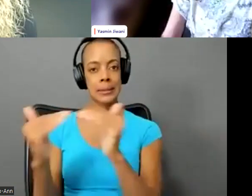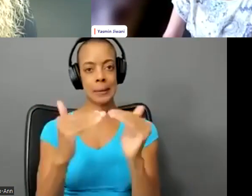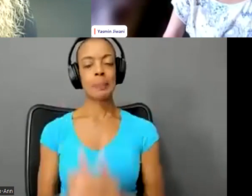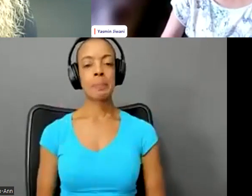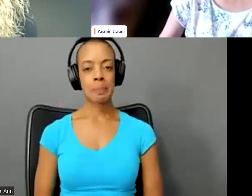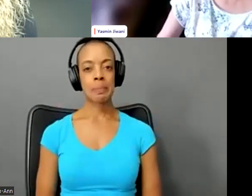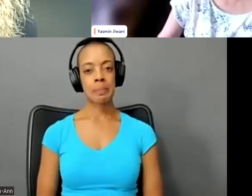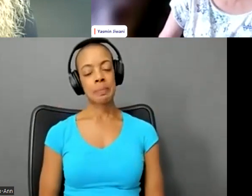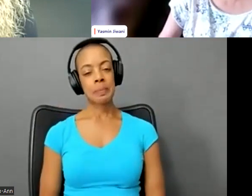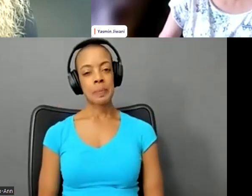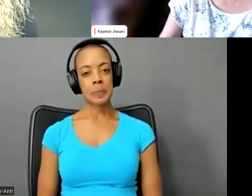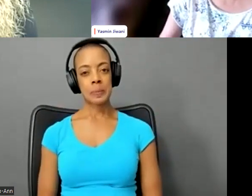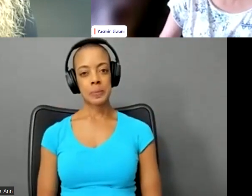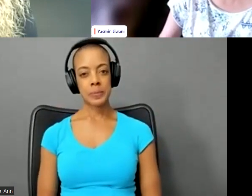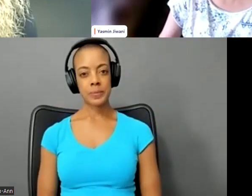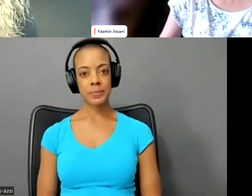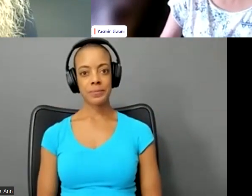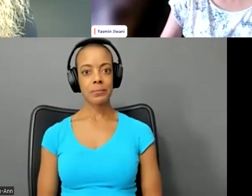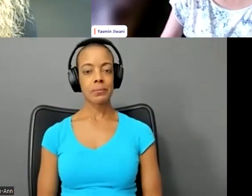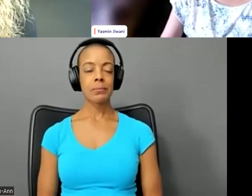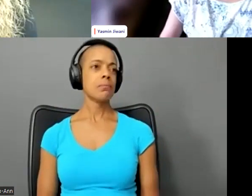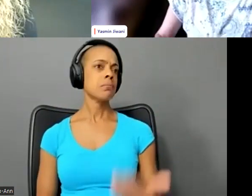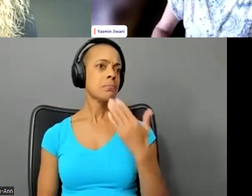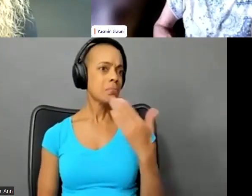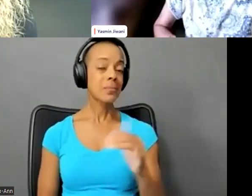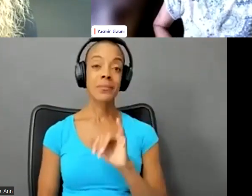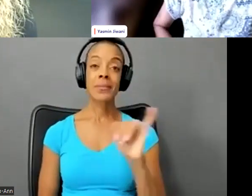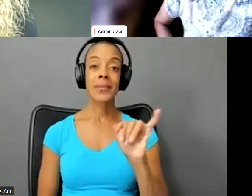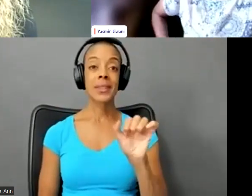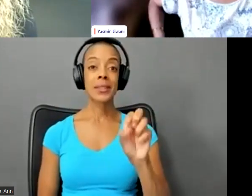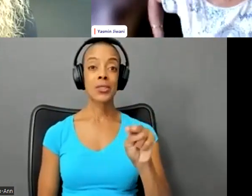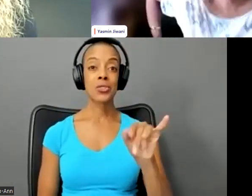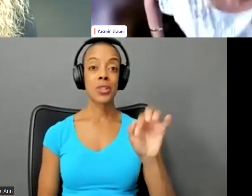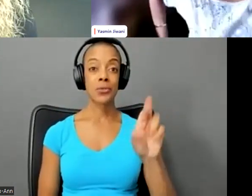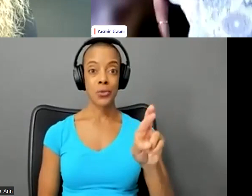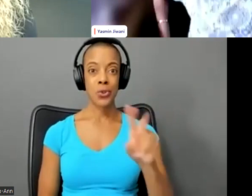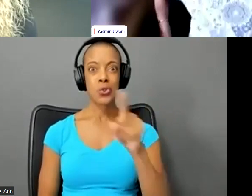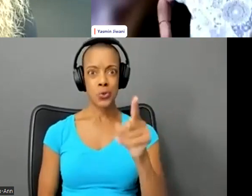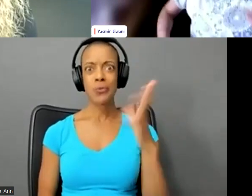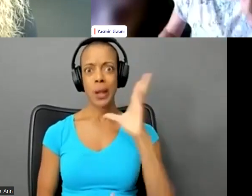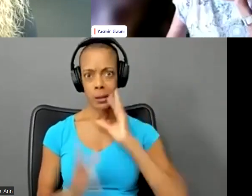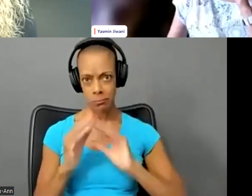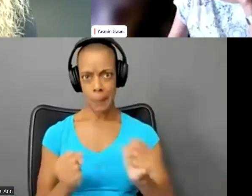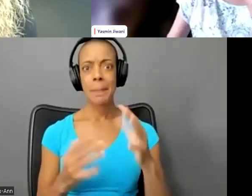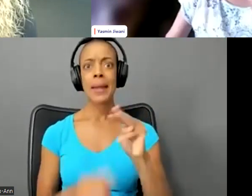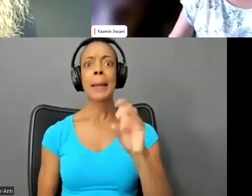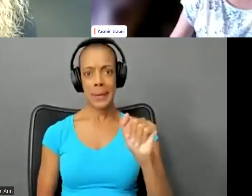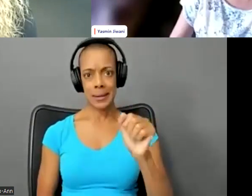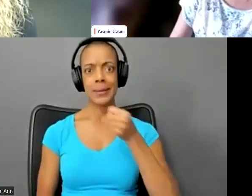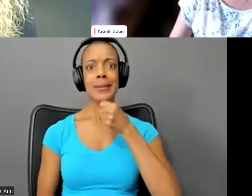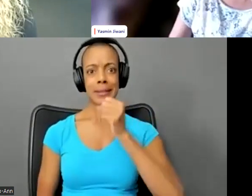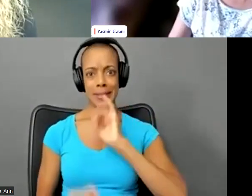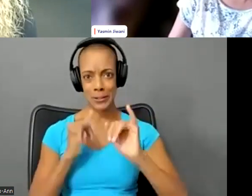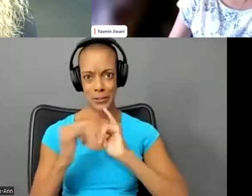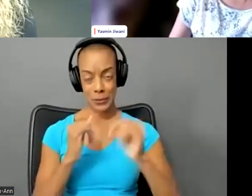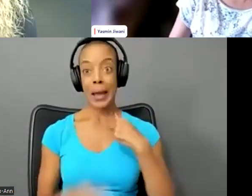That's wonderful. Thank you. And I know, Jennifer, you mentioned you've done a lot of media interviews. I know I've seen you on media interviews,